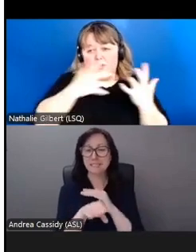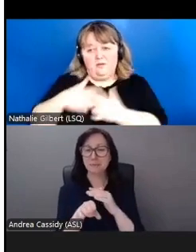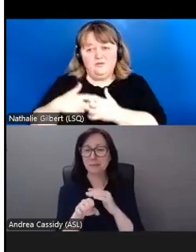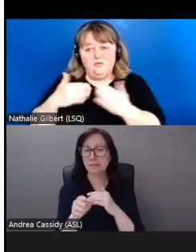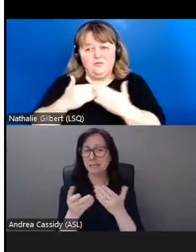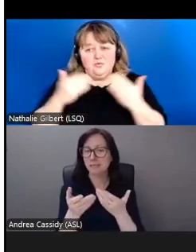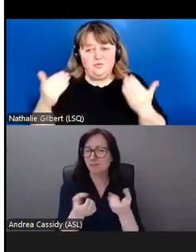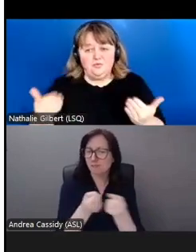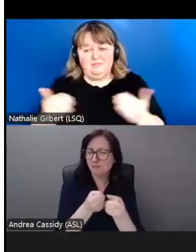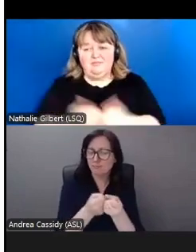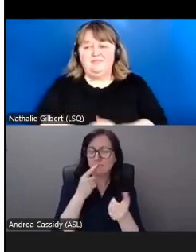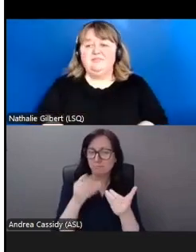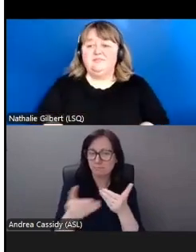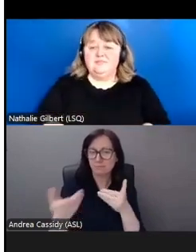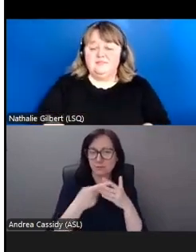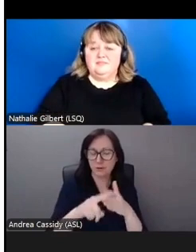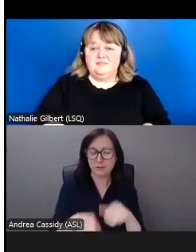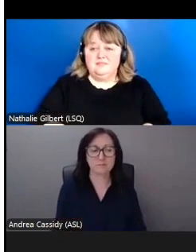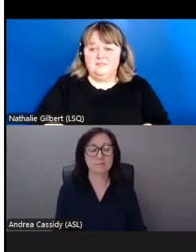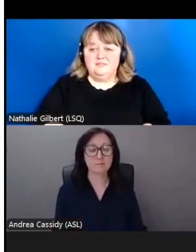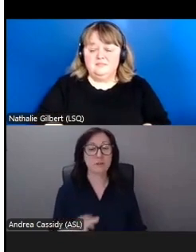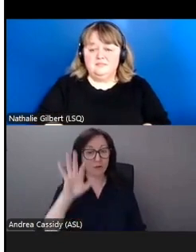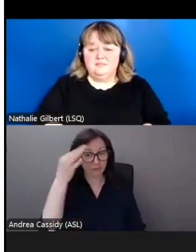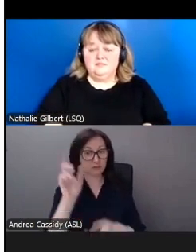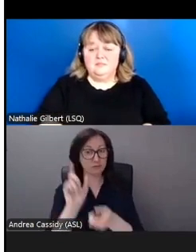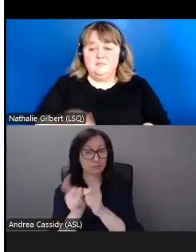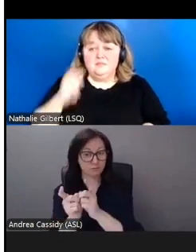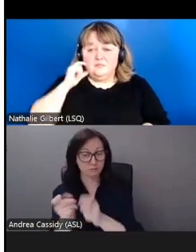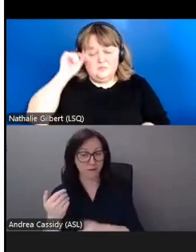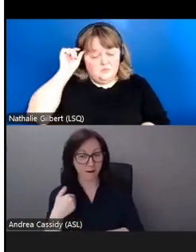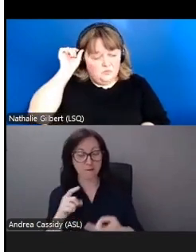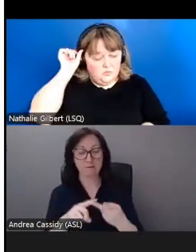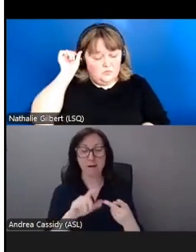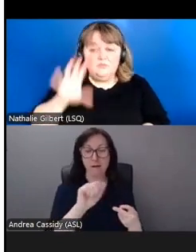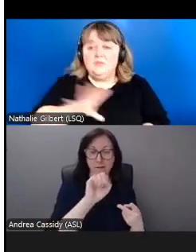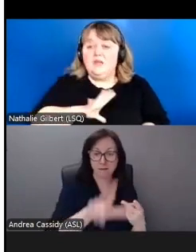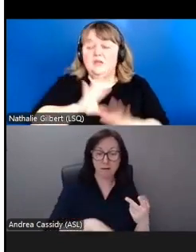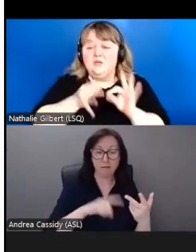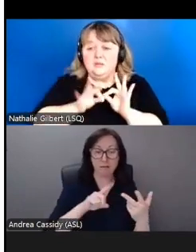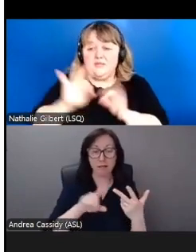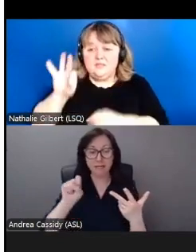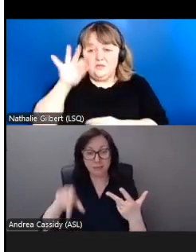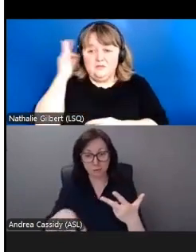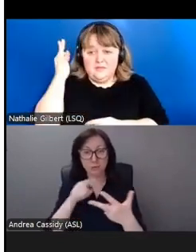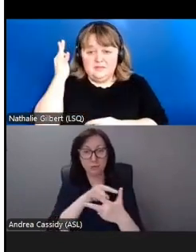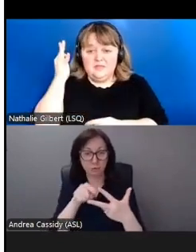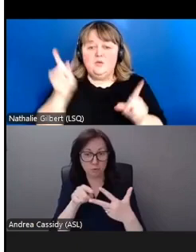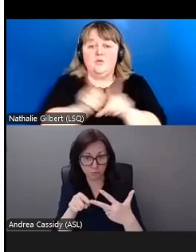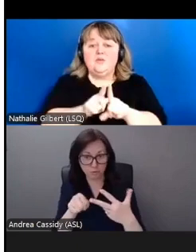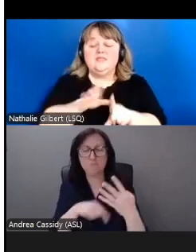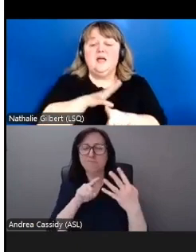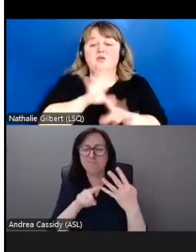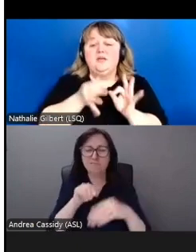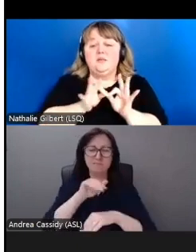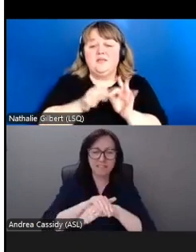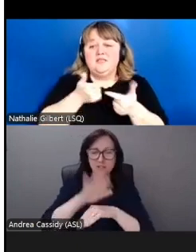you. French interpretation, ASL, LSQ, and English and